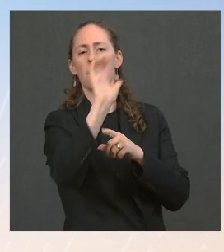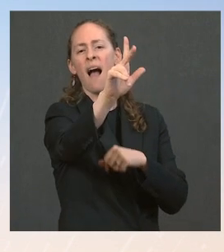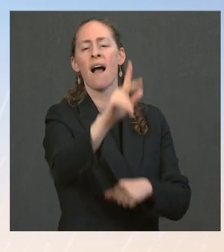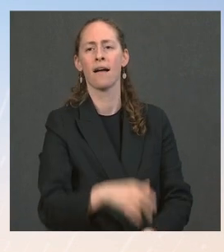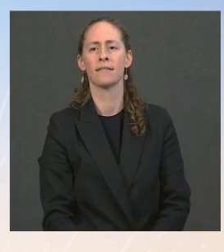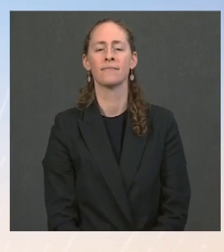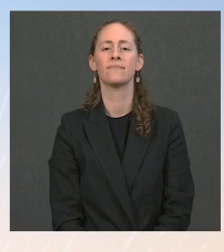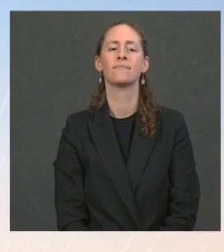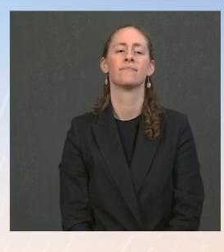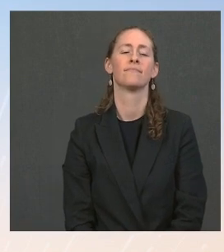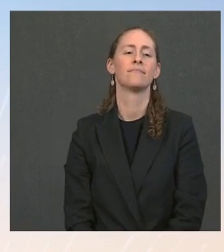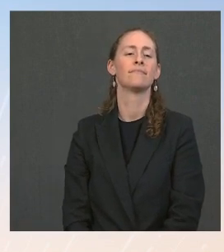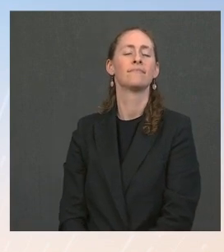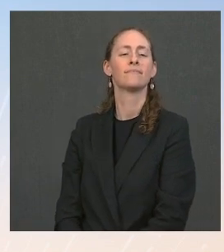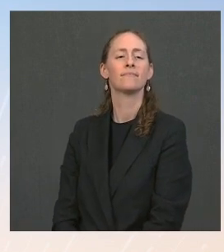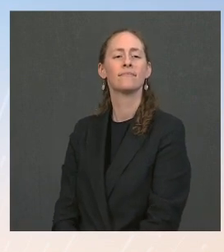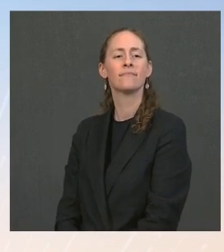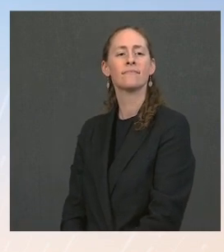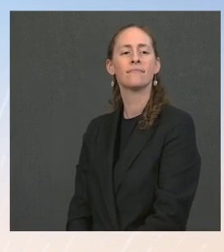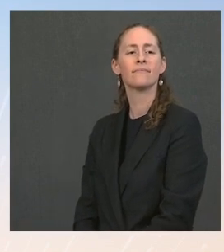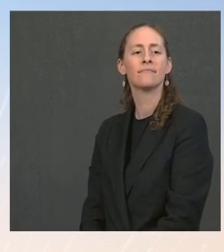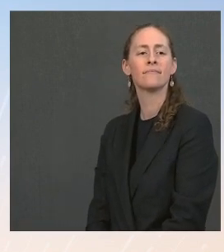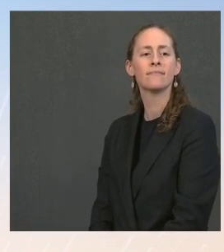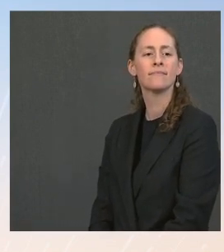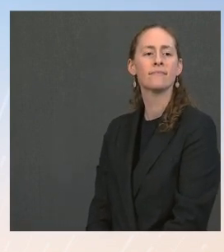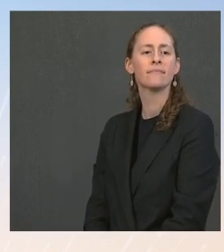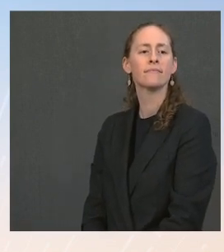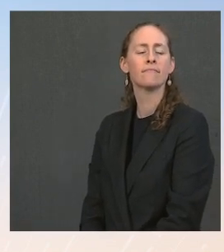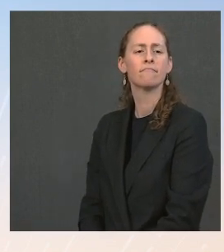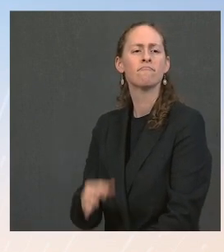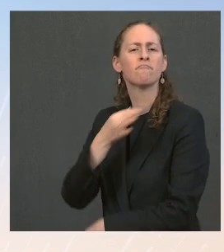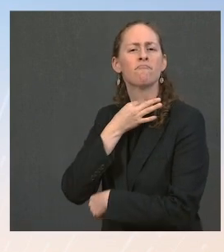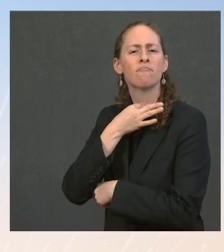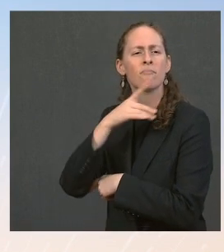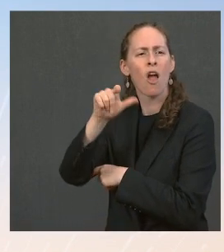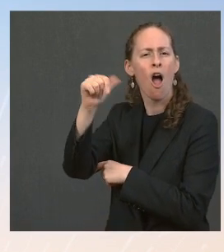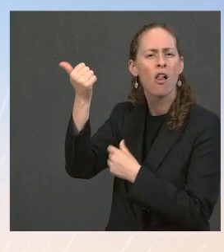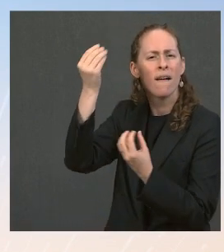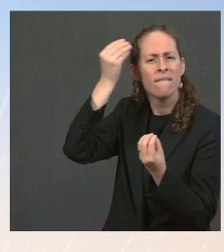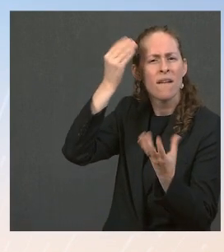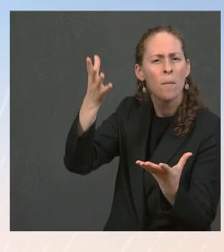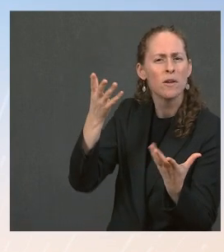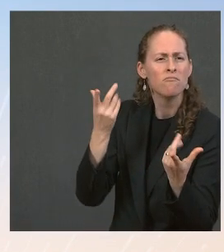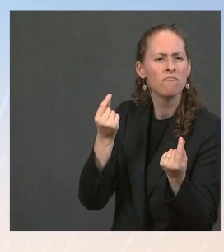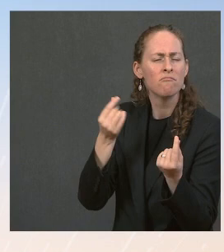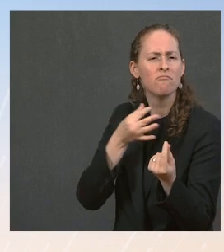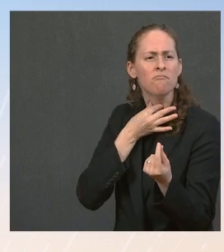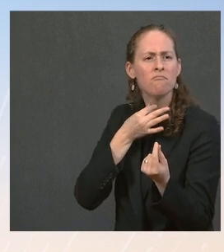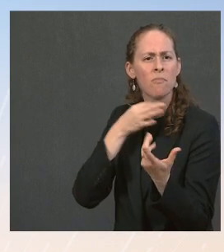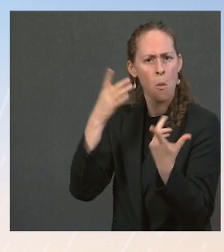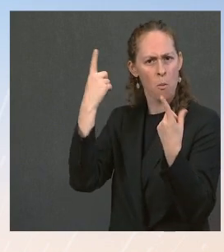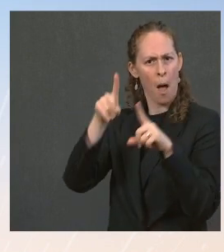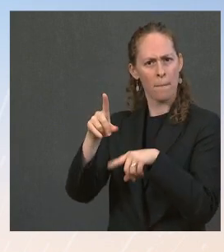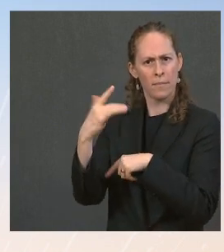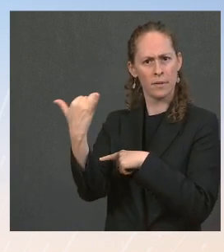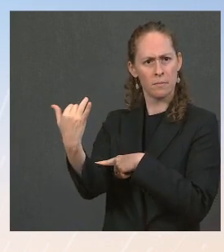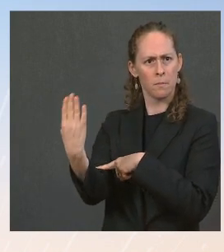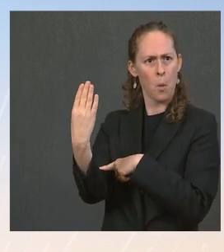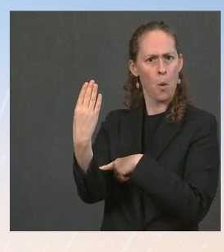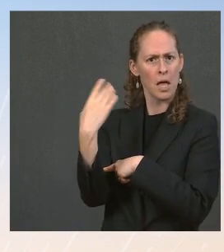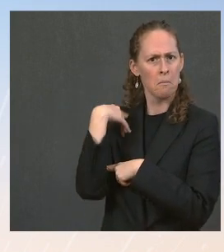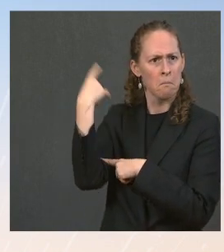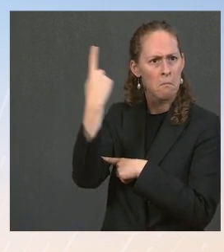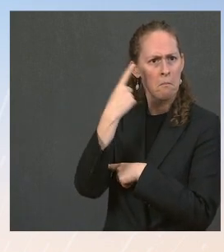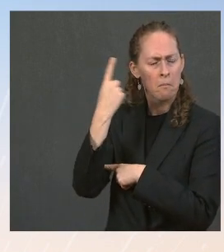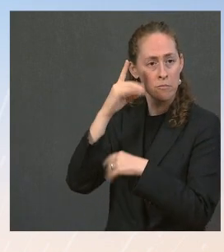call that happened late this morning between President Biden and President Macron? How long did it last?